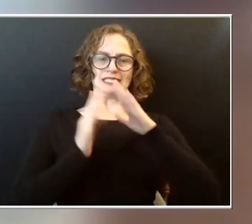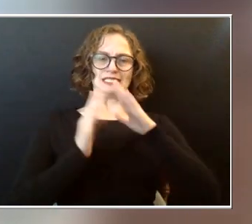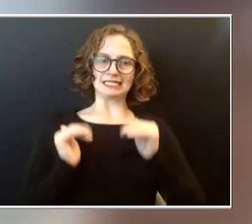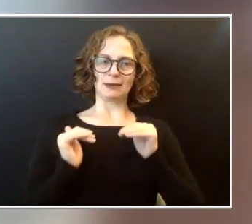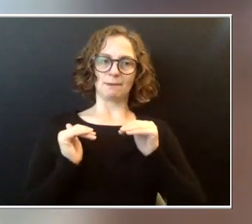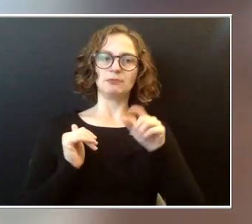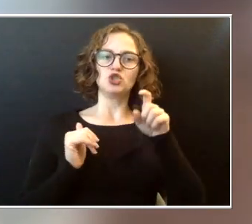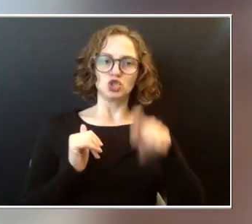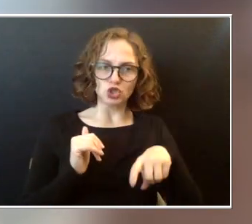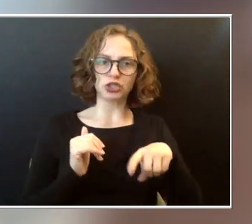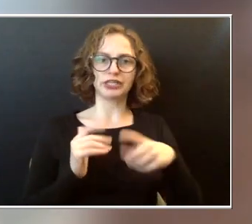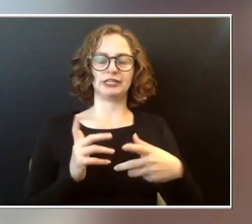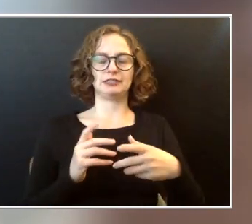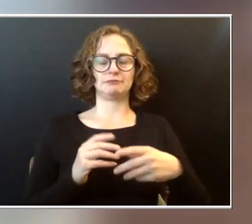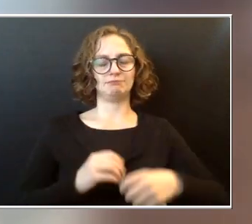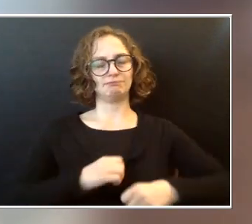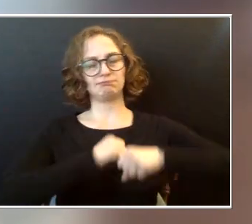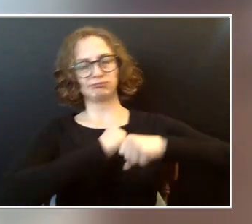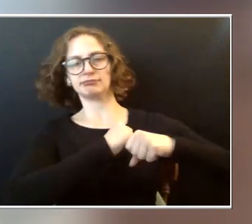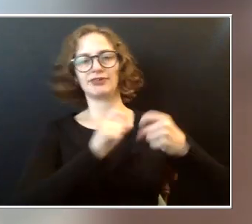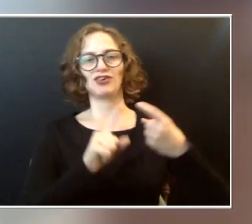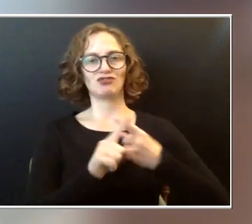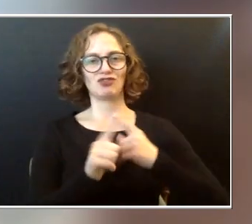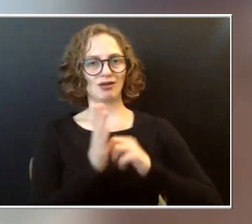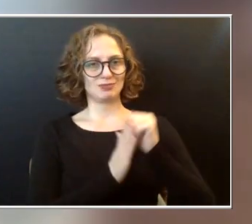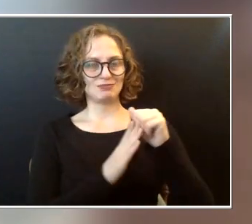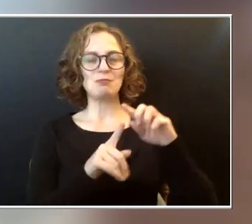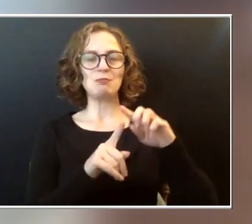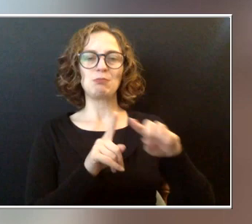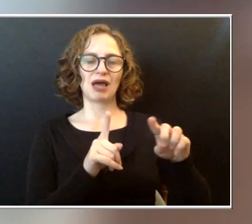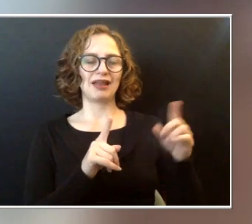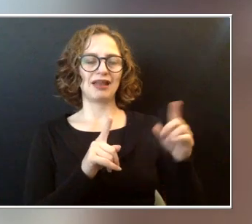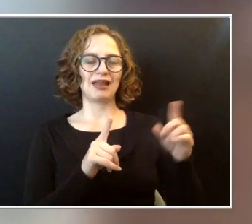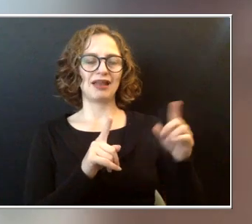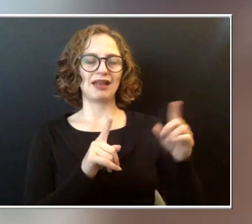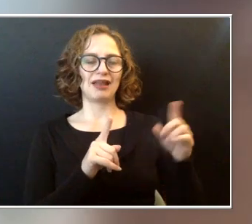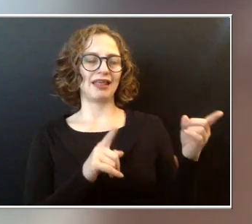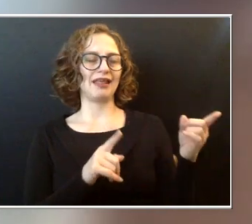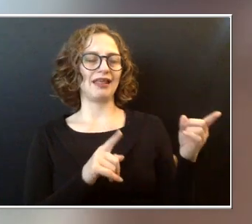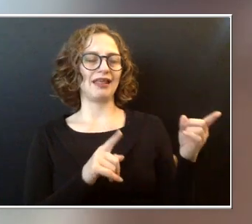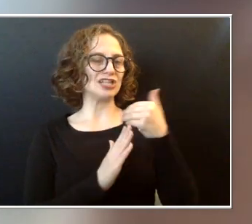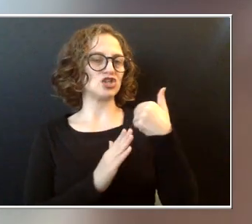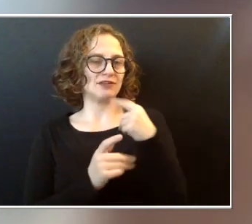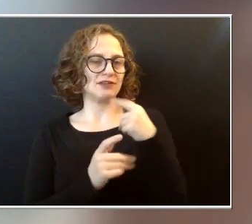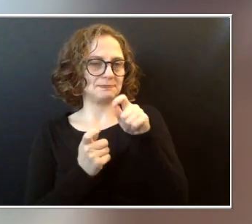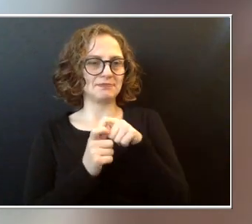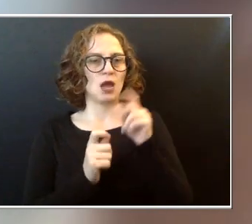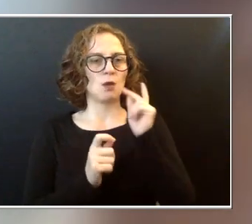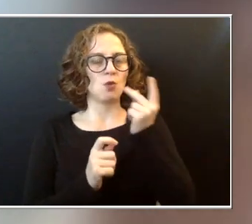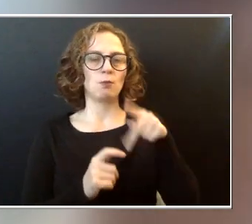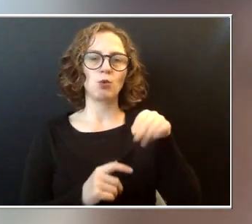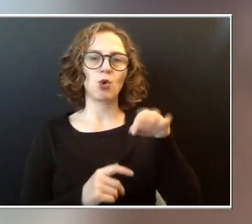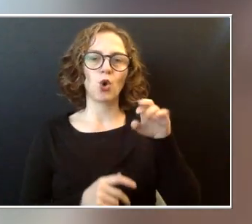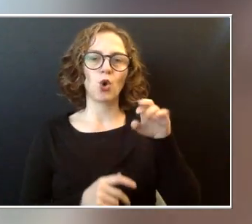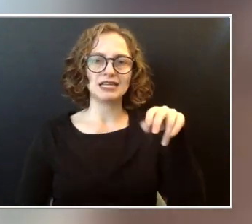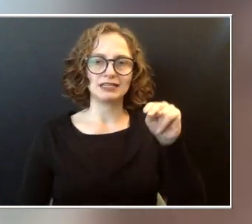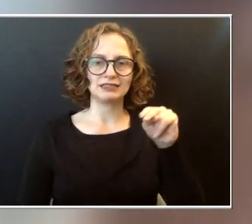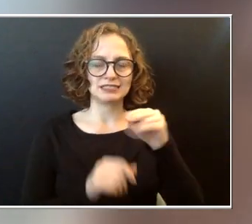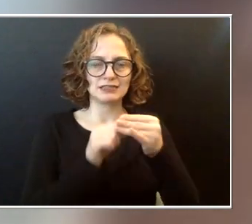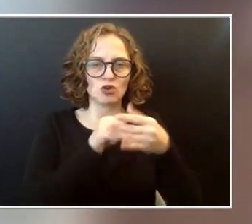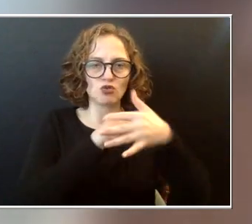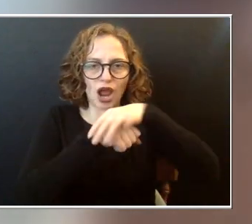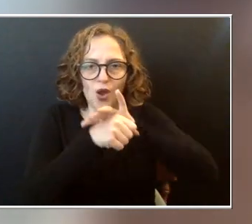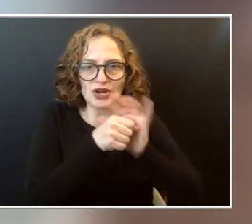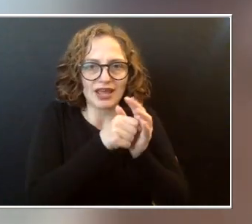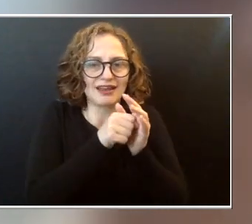So it develops cloaks and proteins around it to evade the immune system. And what the immunotherapy does, it removes those cloaks